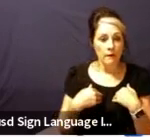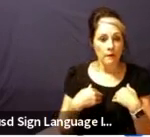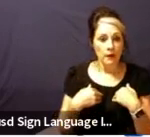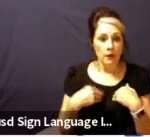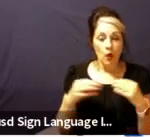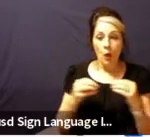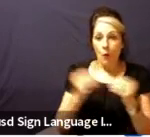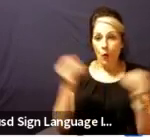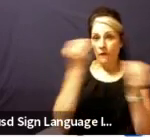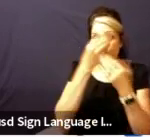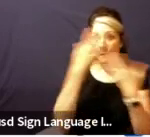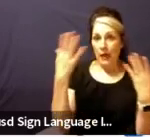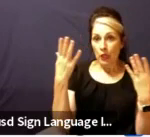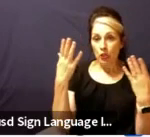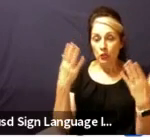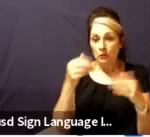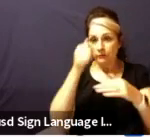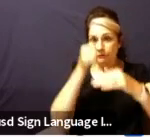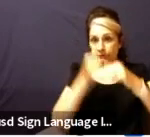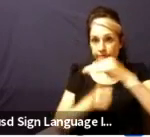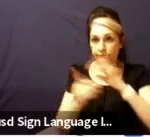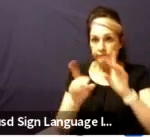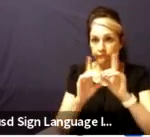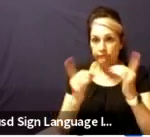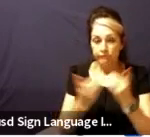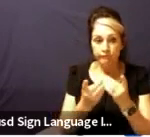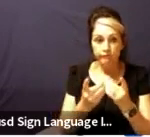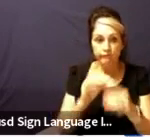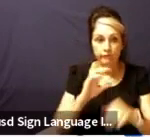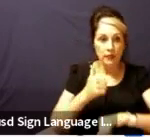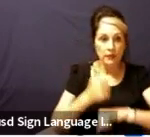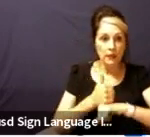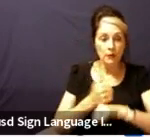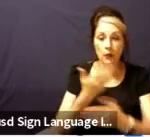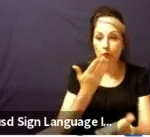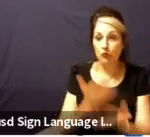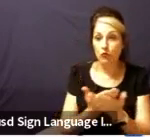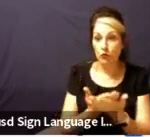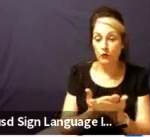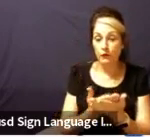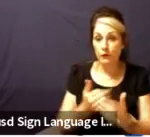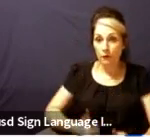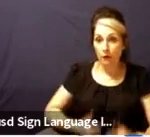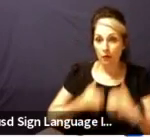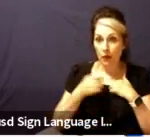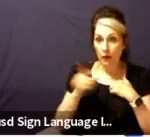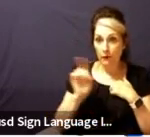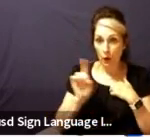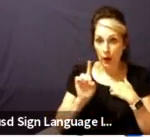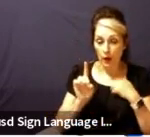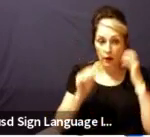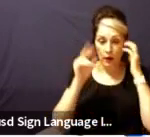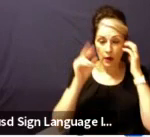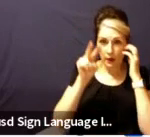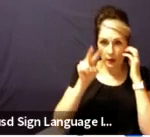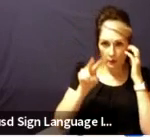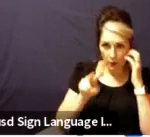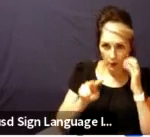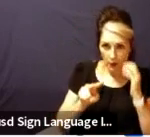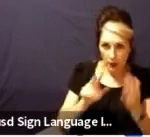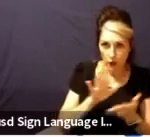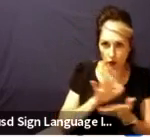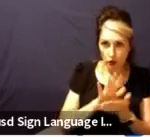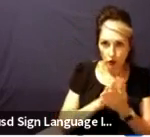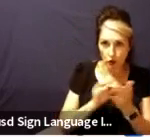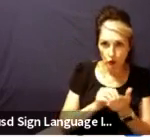of an informational under district. It's the establishing proof of residency. And then further down, you have some school